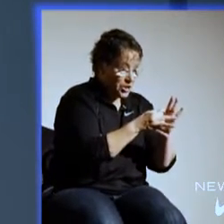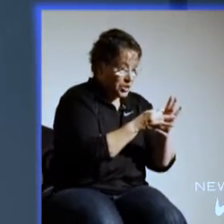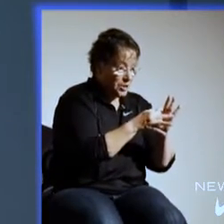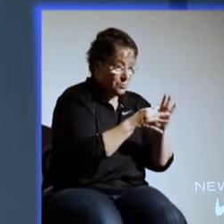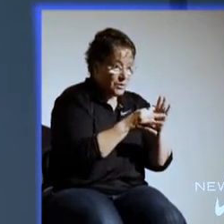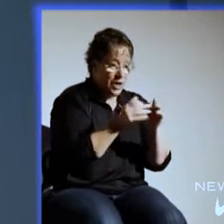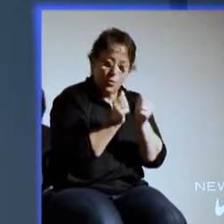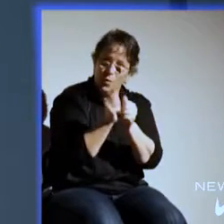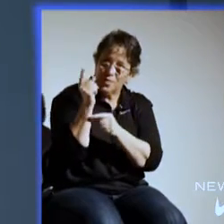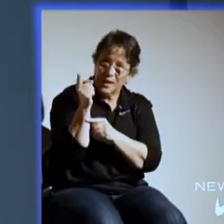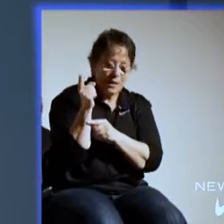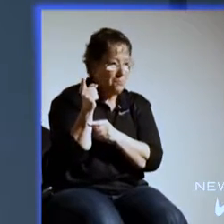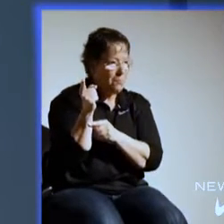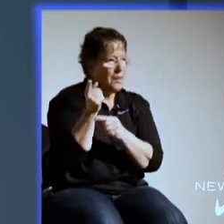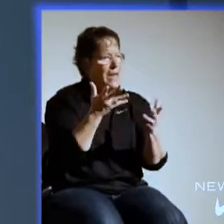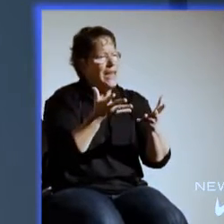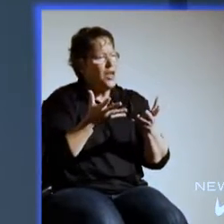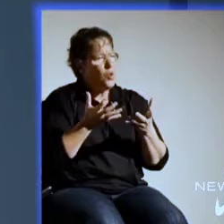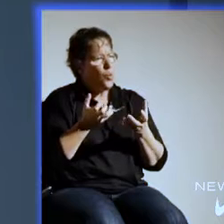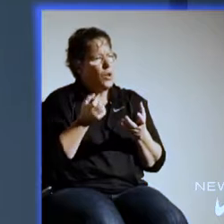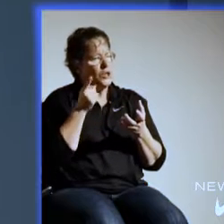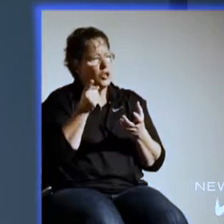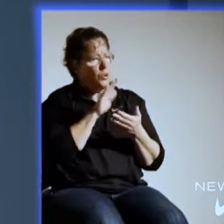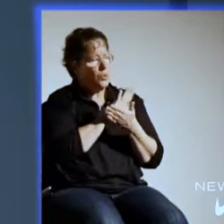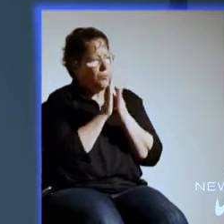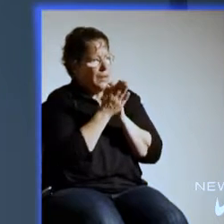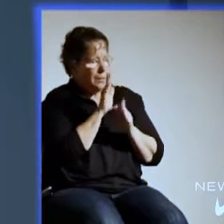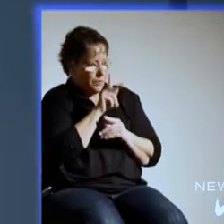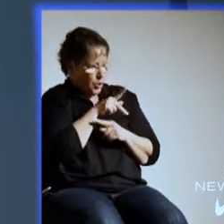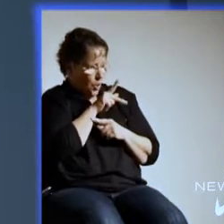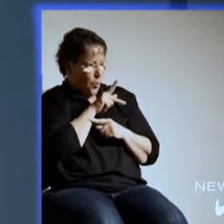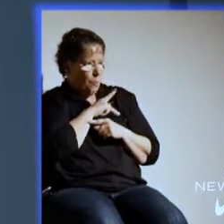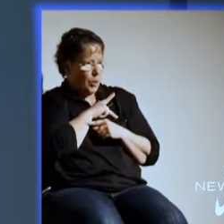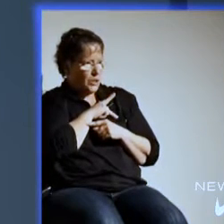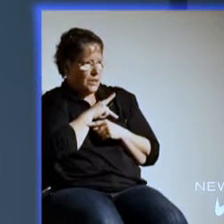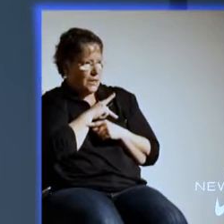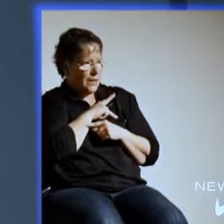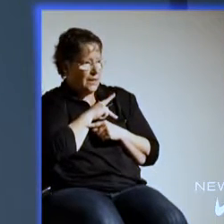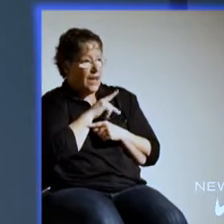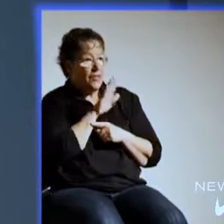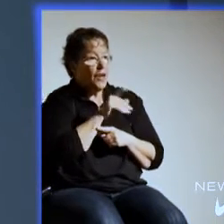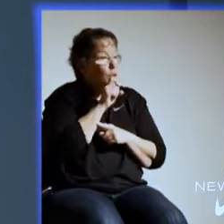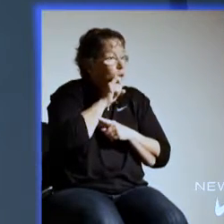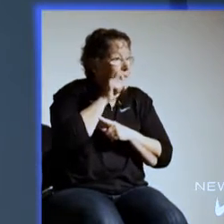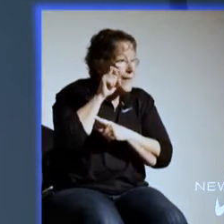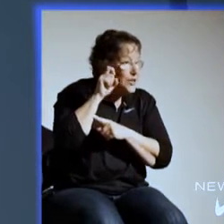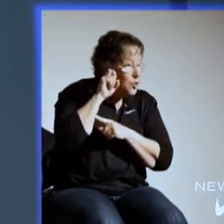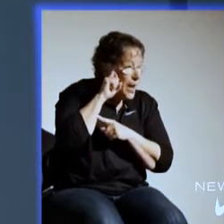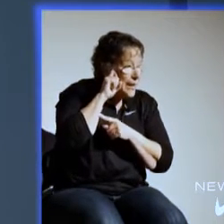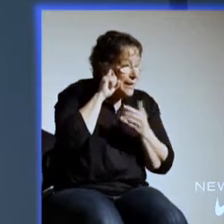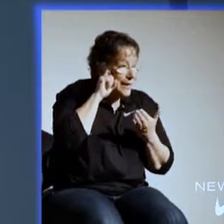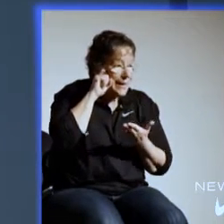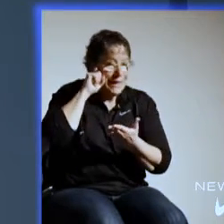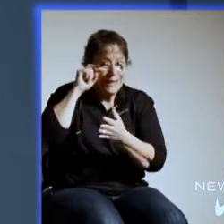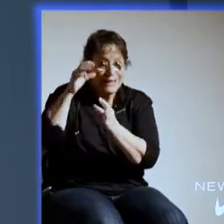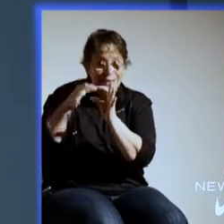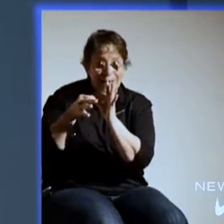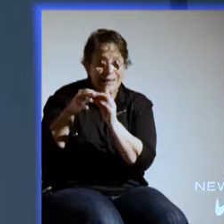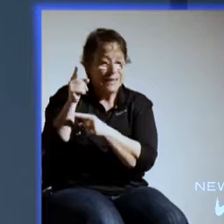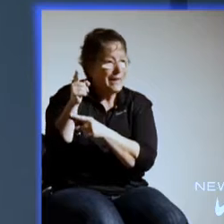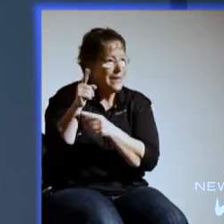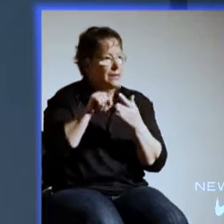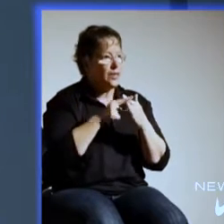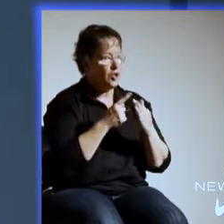you to get so personal that you bring your sexuality to him and start living as